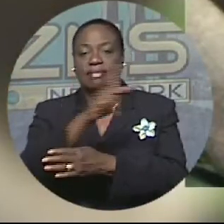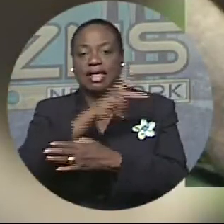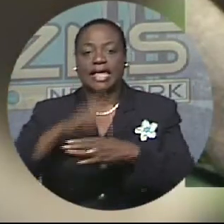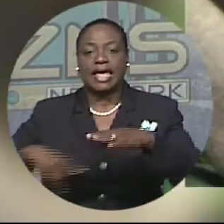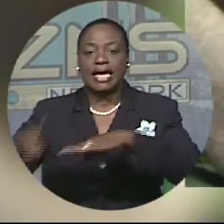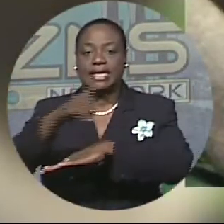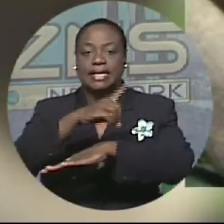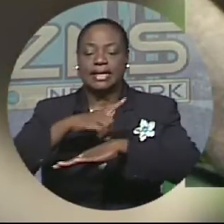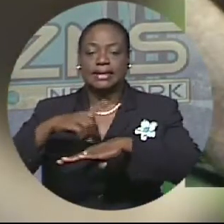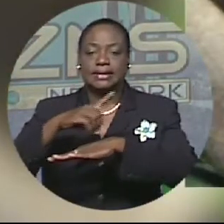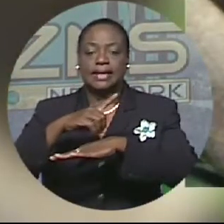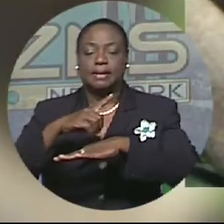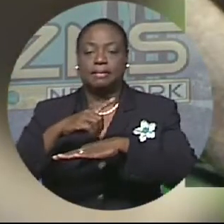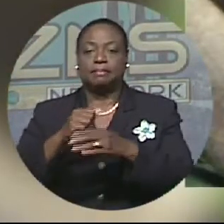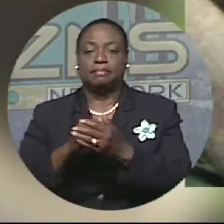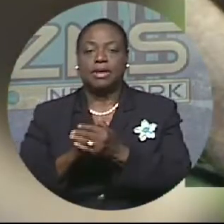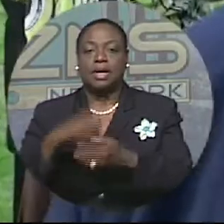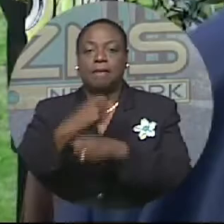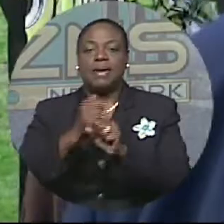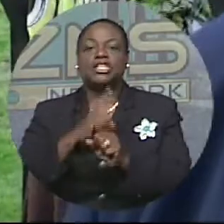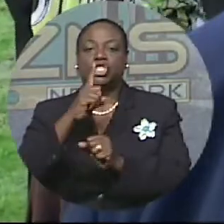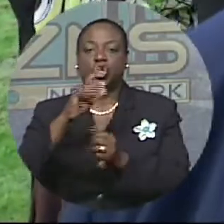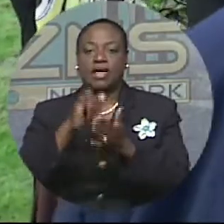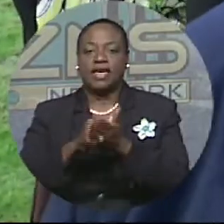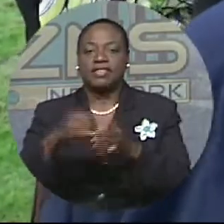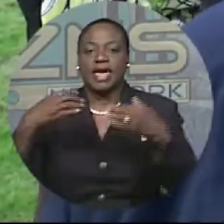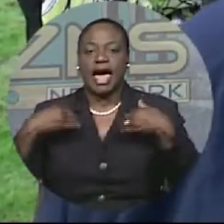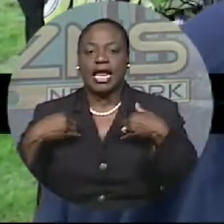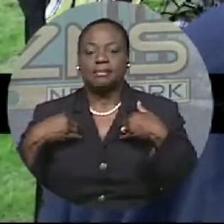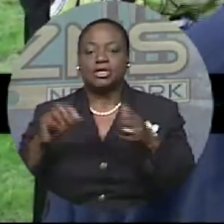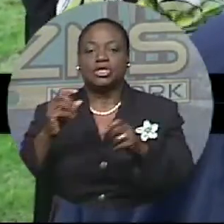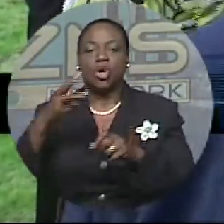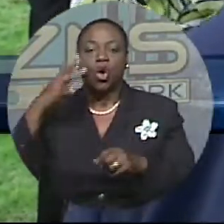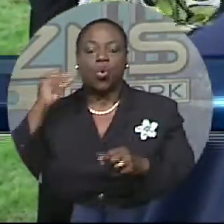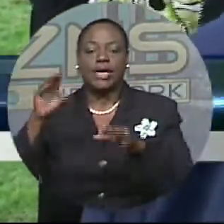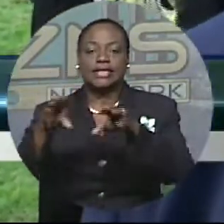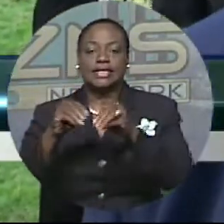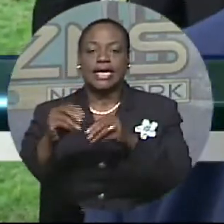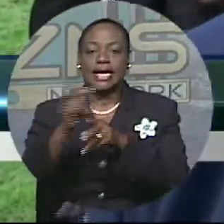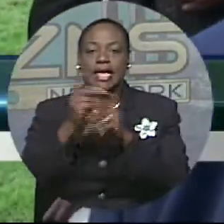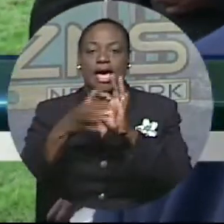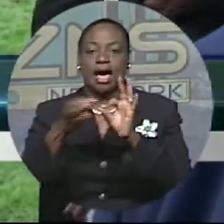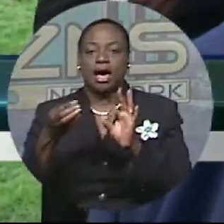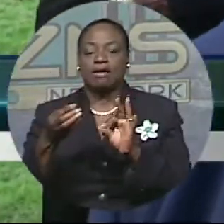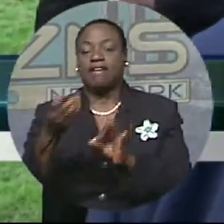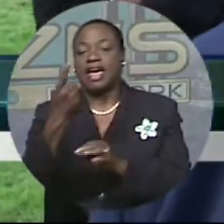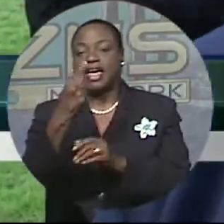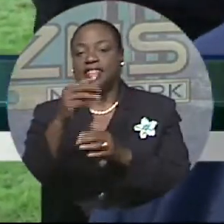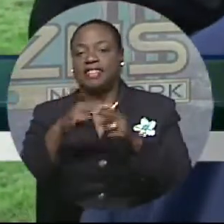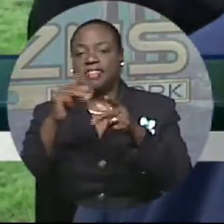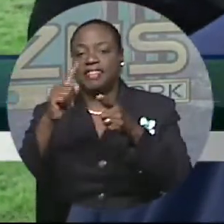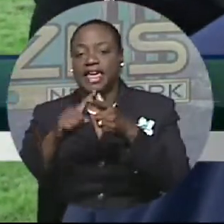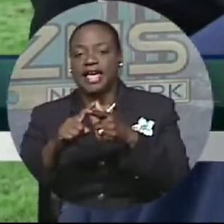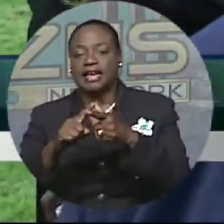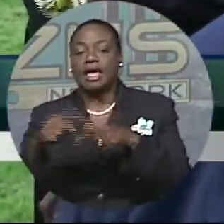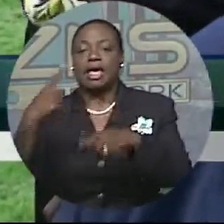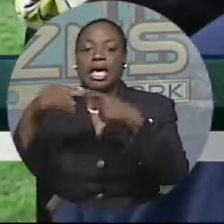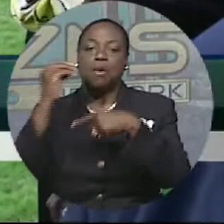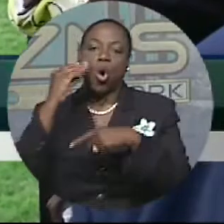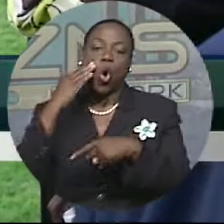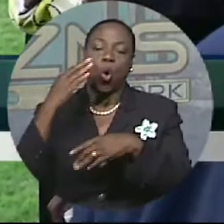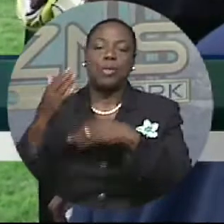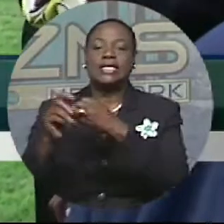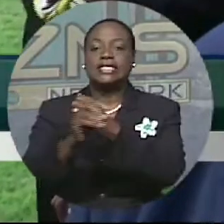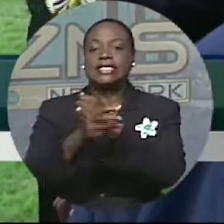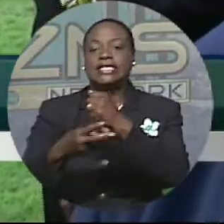amazing, making sure that these animals were first taken care of and then returned home safely. The Royal Bahamas Defense